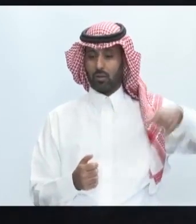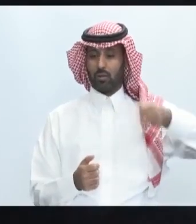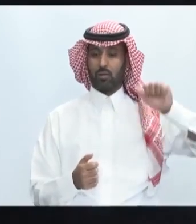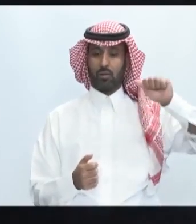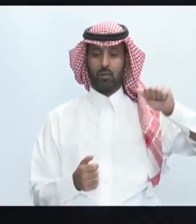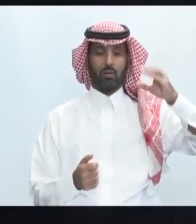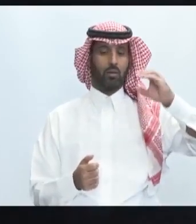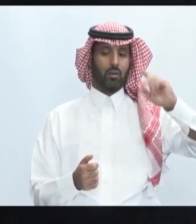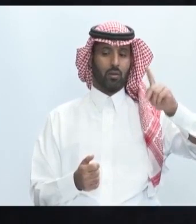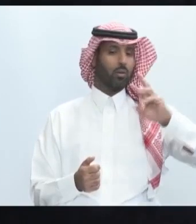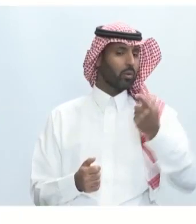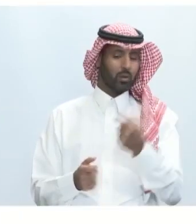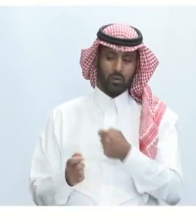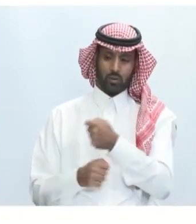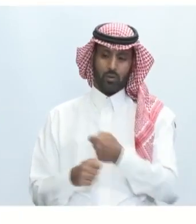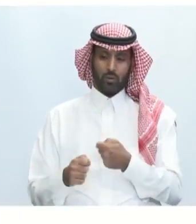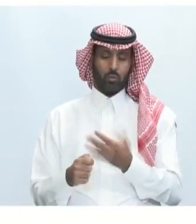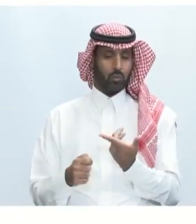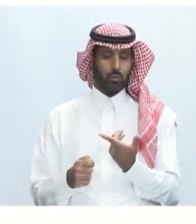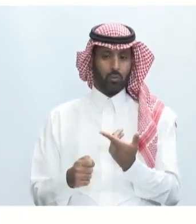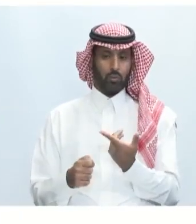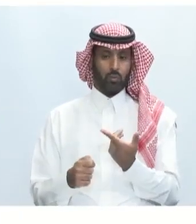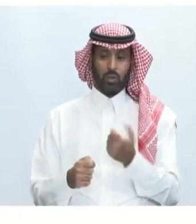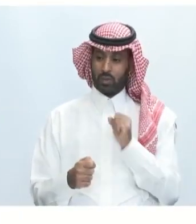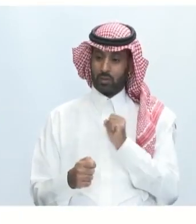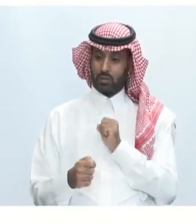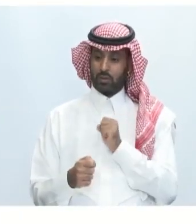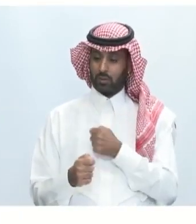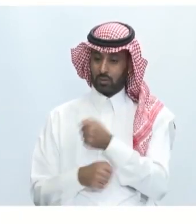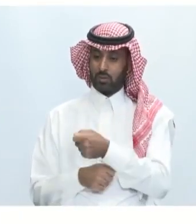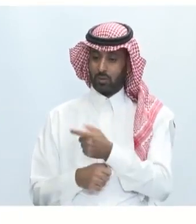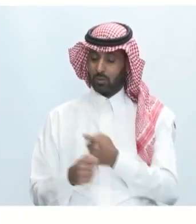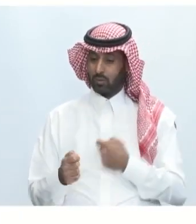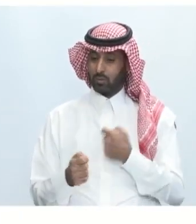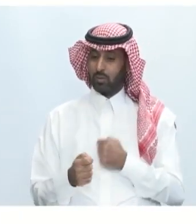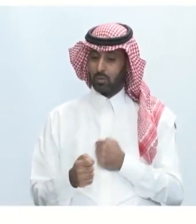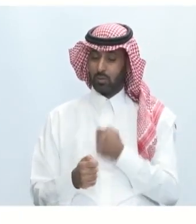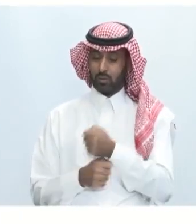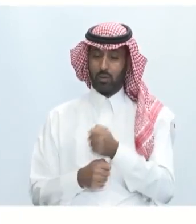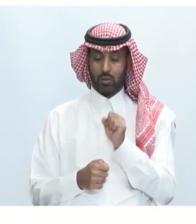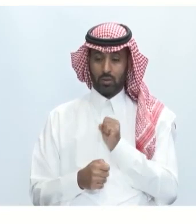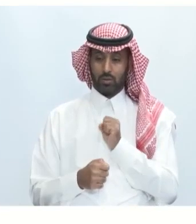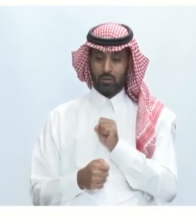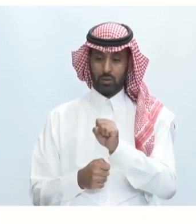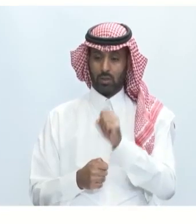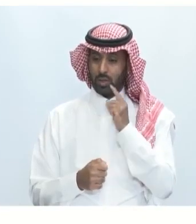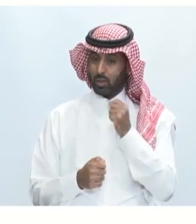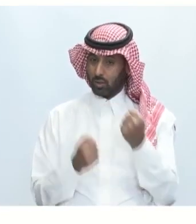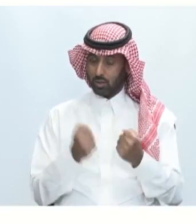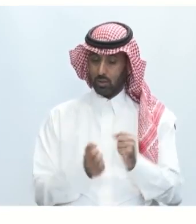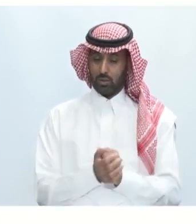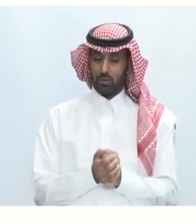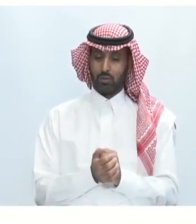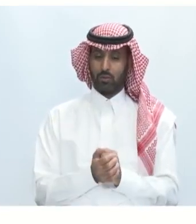sell? Yes, that's easy. His car. Jack sold his car. So in